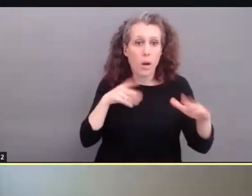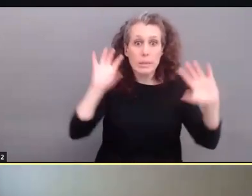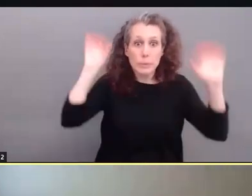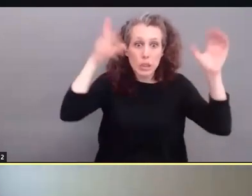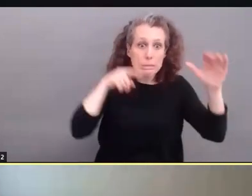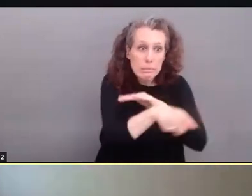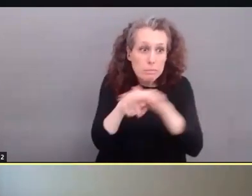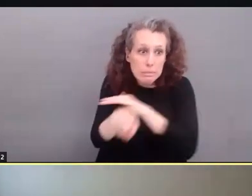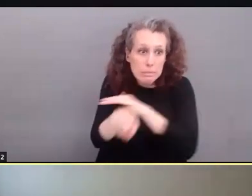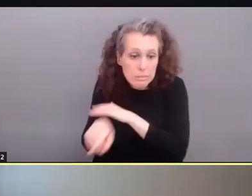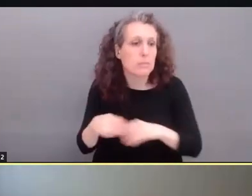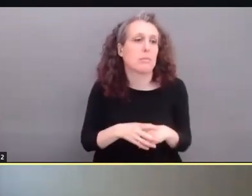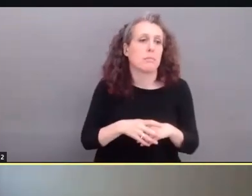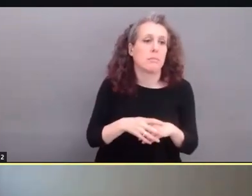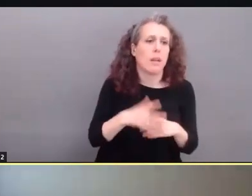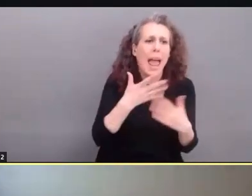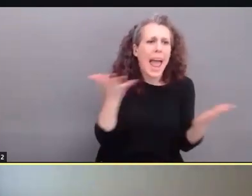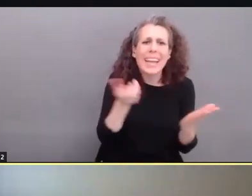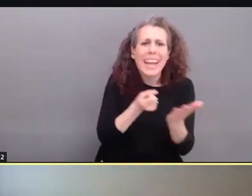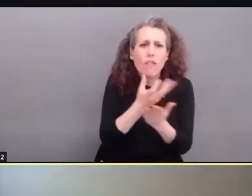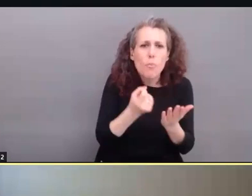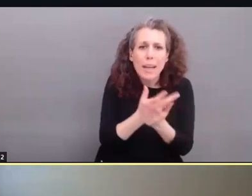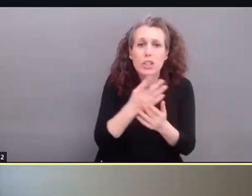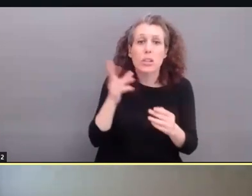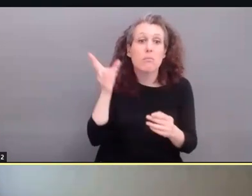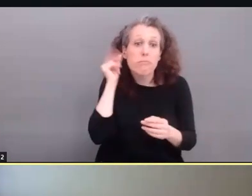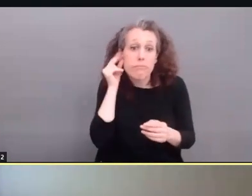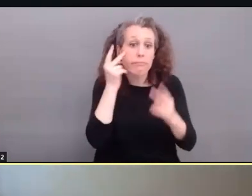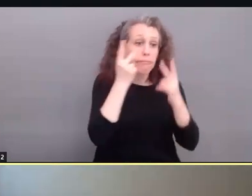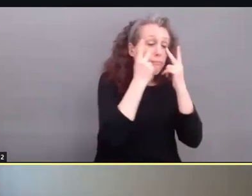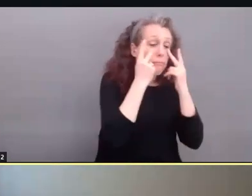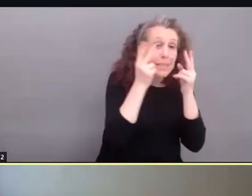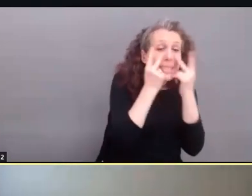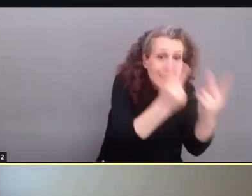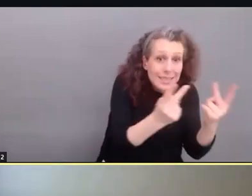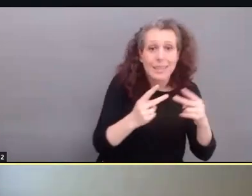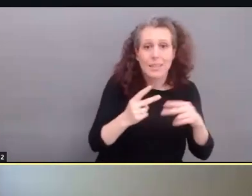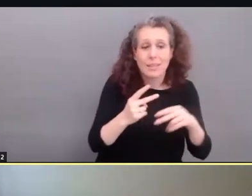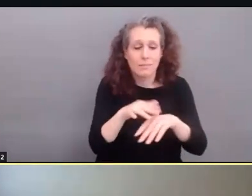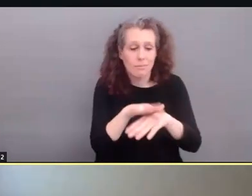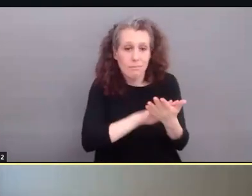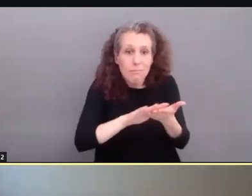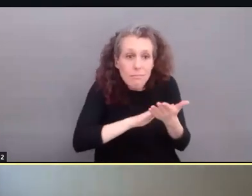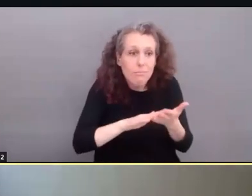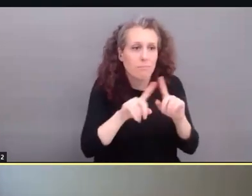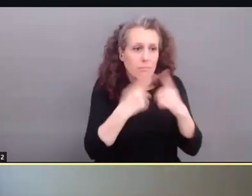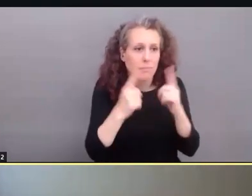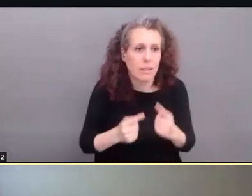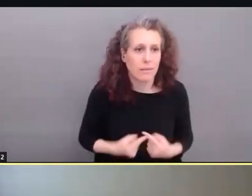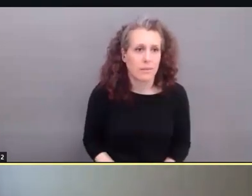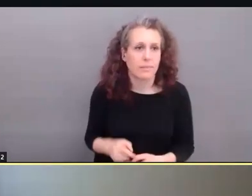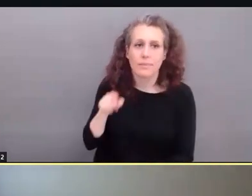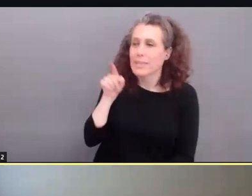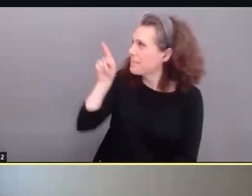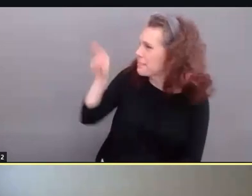and information via multiple sensors. And to the right, I've got placed two examples, one